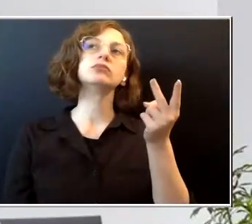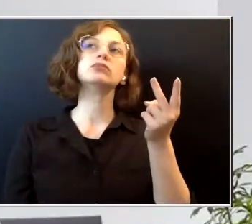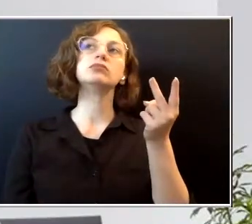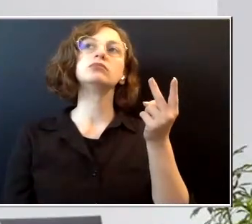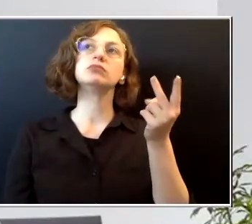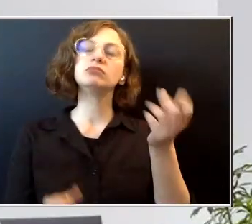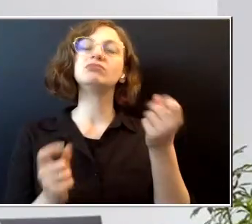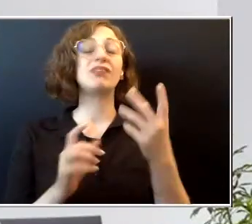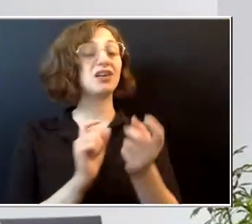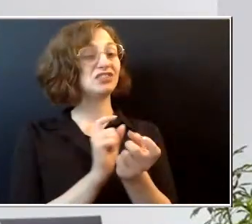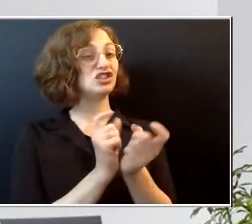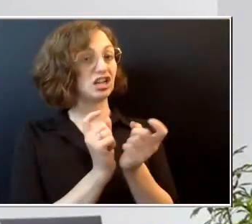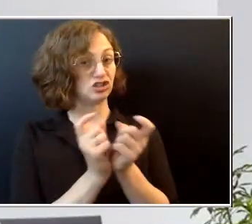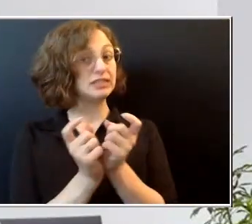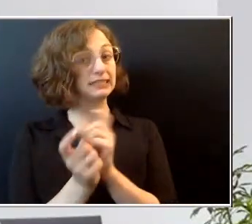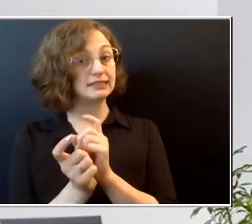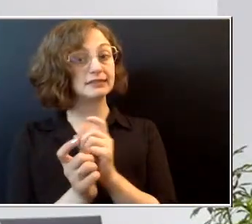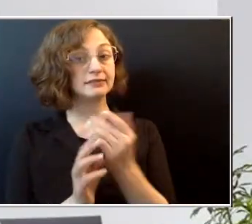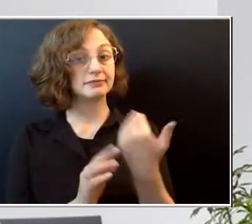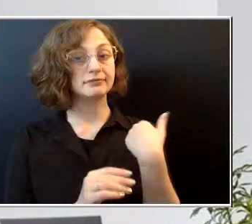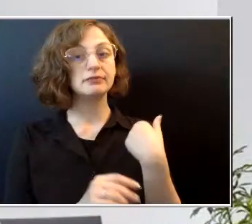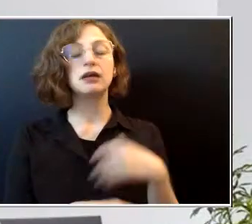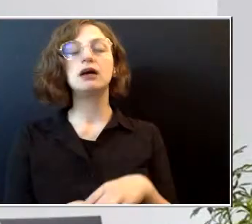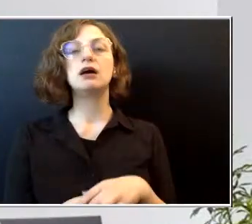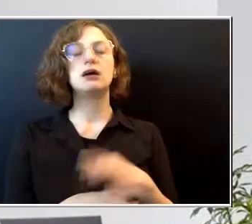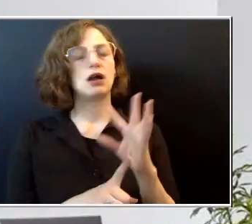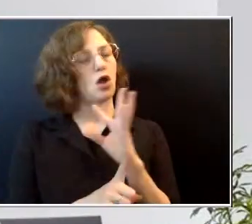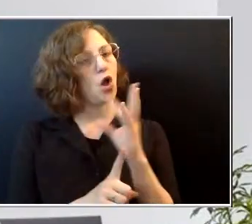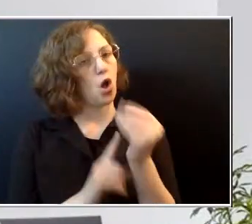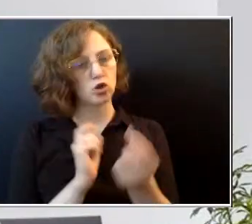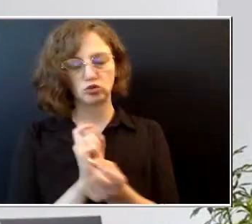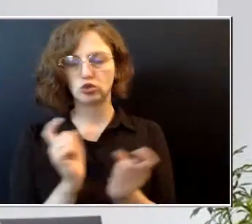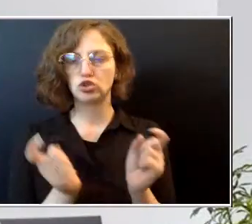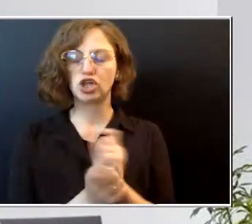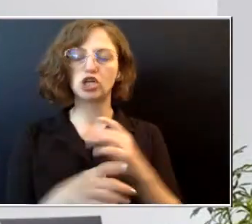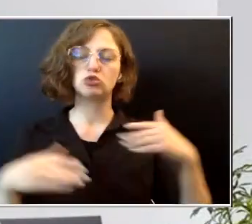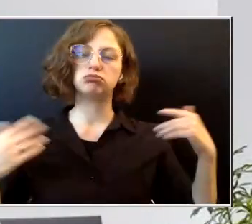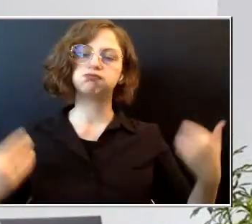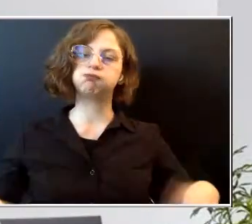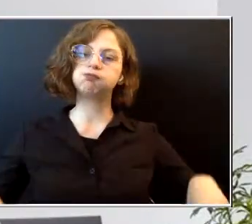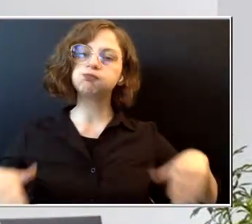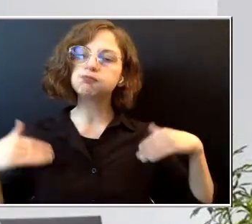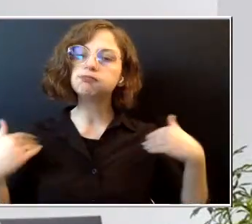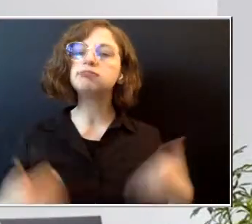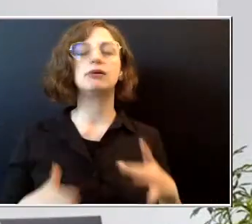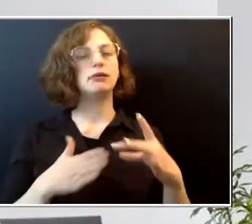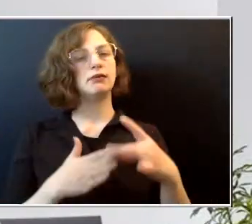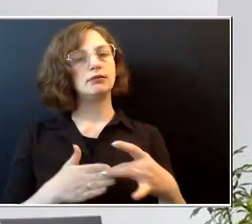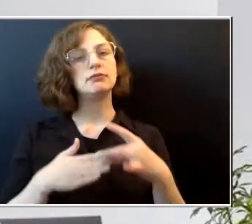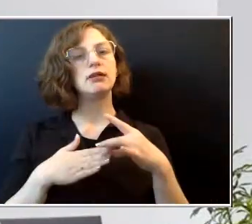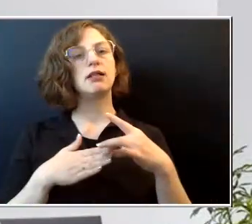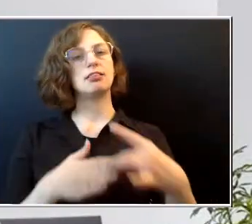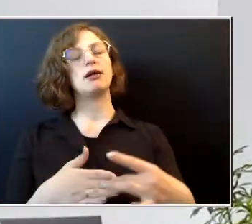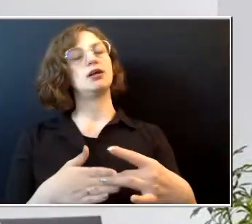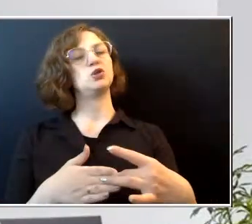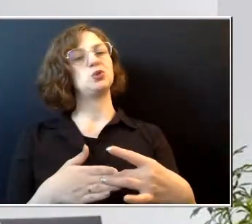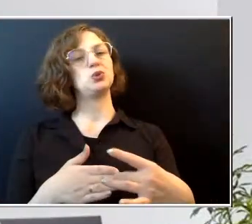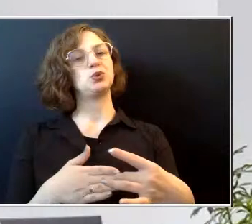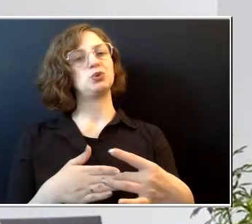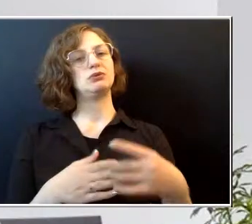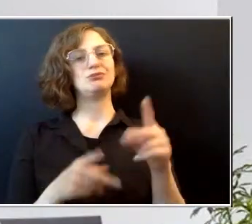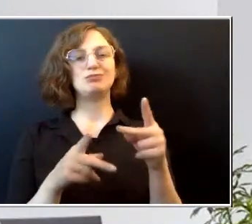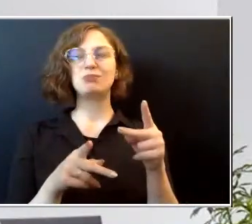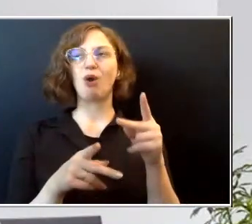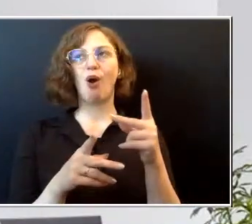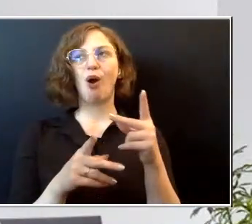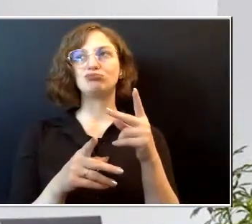saying before, a lot of cultural change recently, which has led to folks using a different set of values